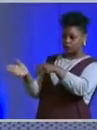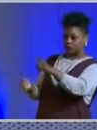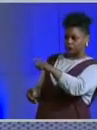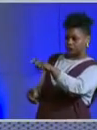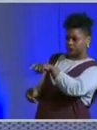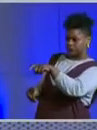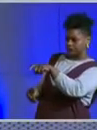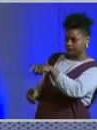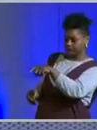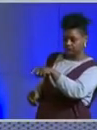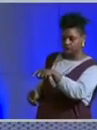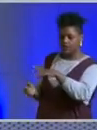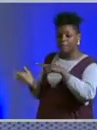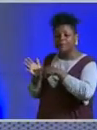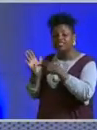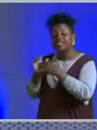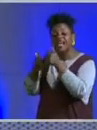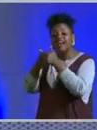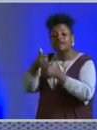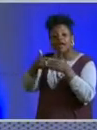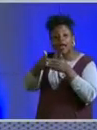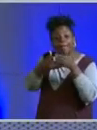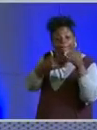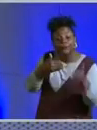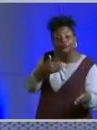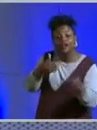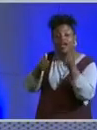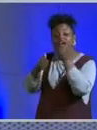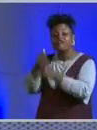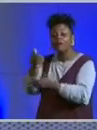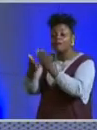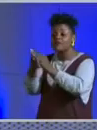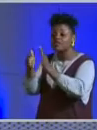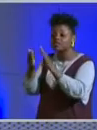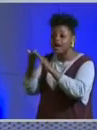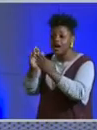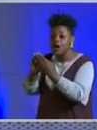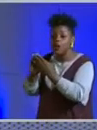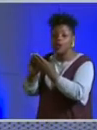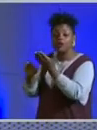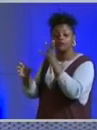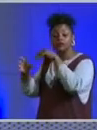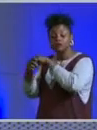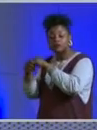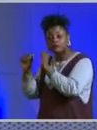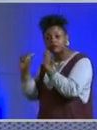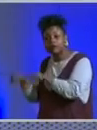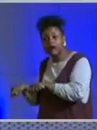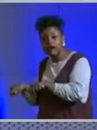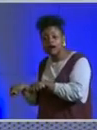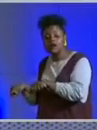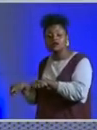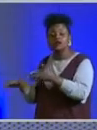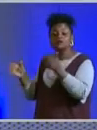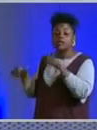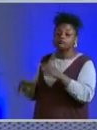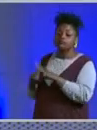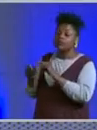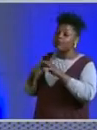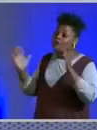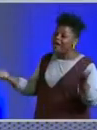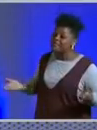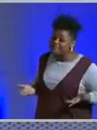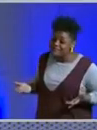means every neighborhood, every part of the city can participate, can be able to say, yes, welcome